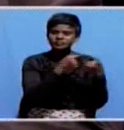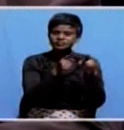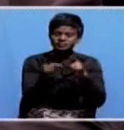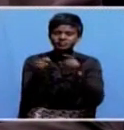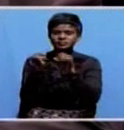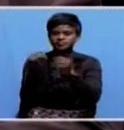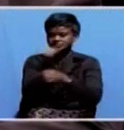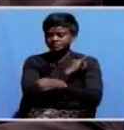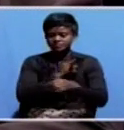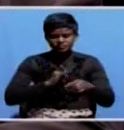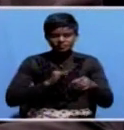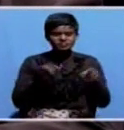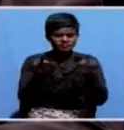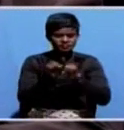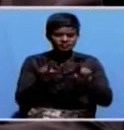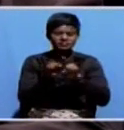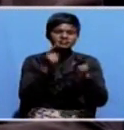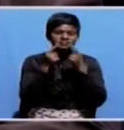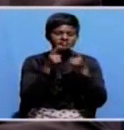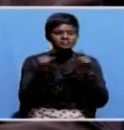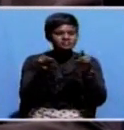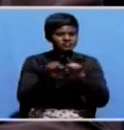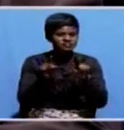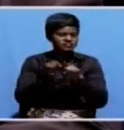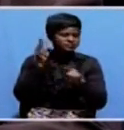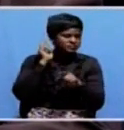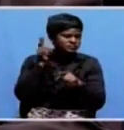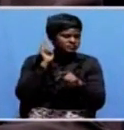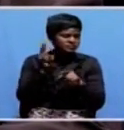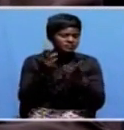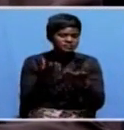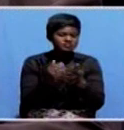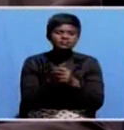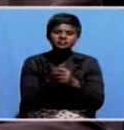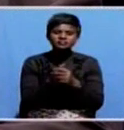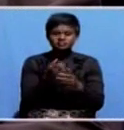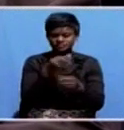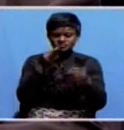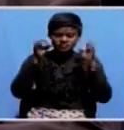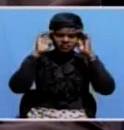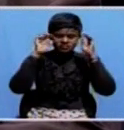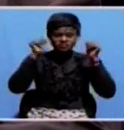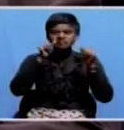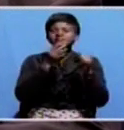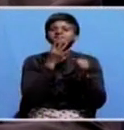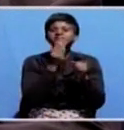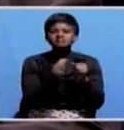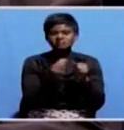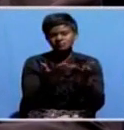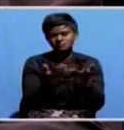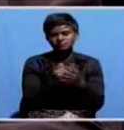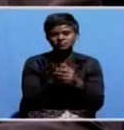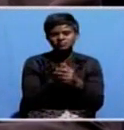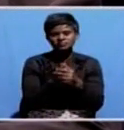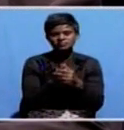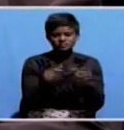talking about the same legacy of President Chiluba, Titus Chiluba. And there